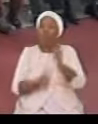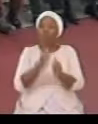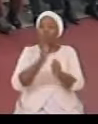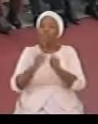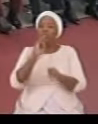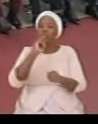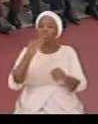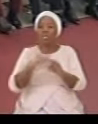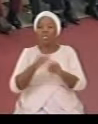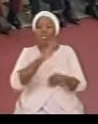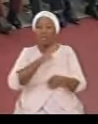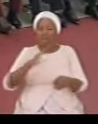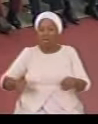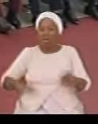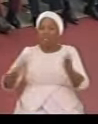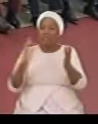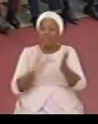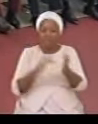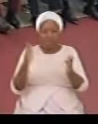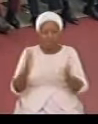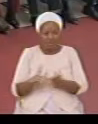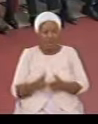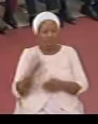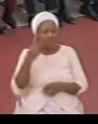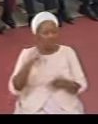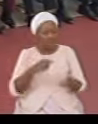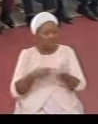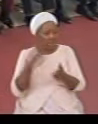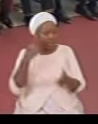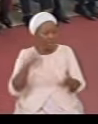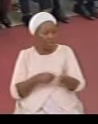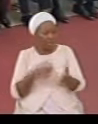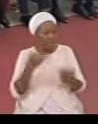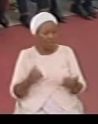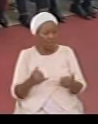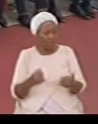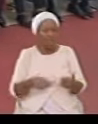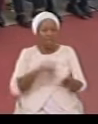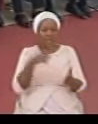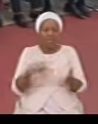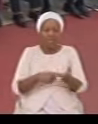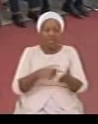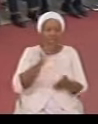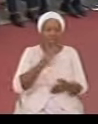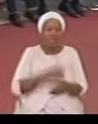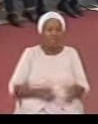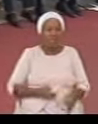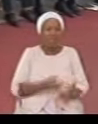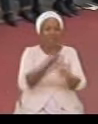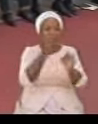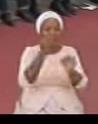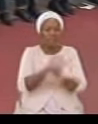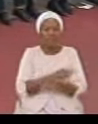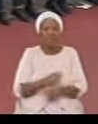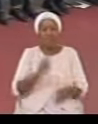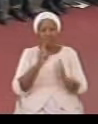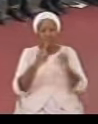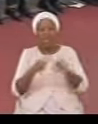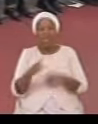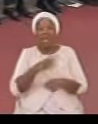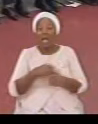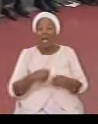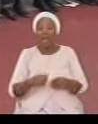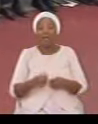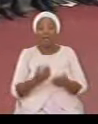in Christ Jesus. Look at this, look at this. This is a faithful saying and worthy of